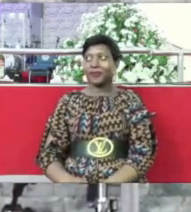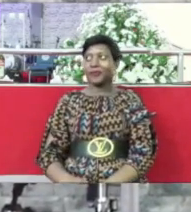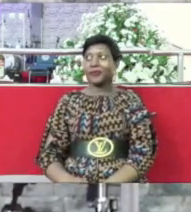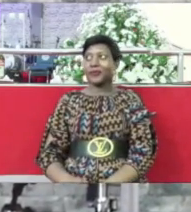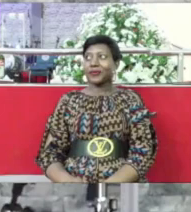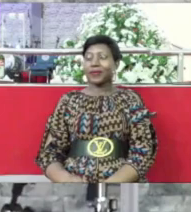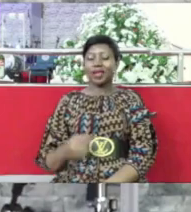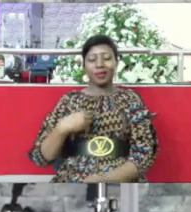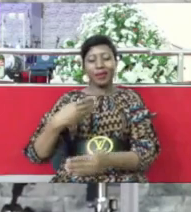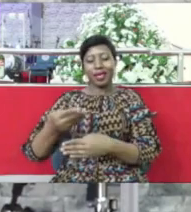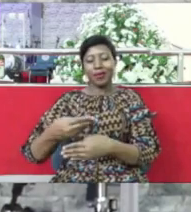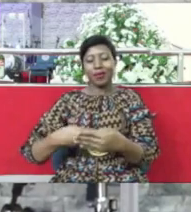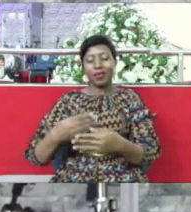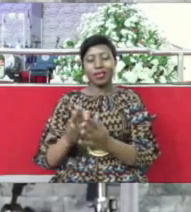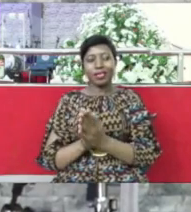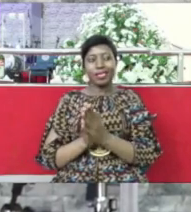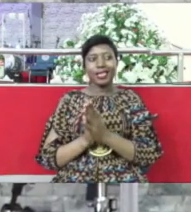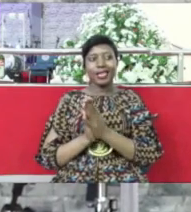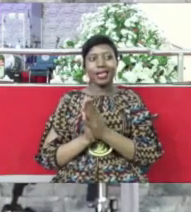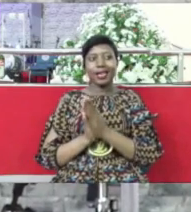And I bought. Na nikanunua.